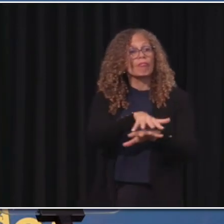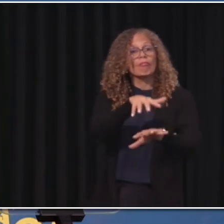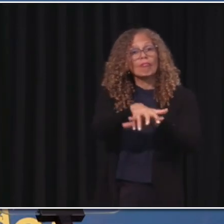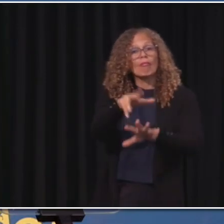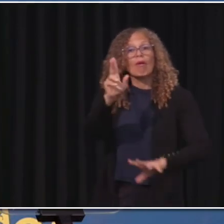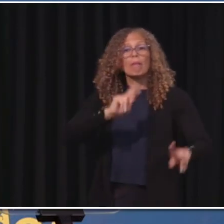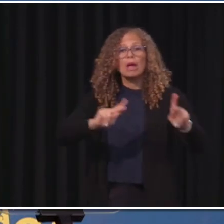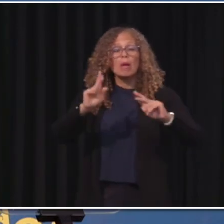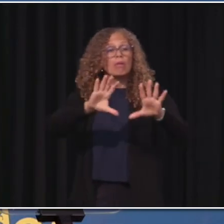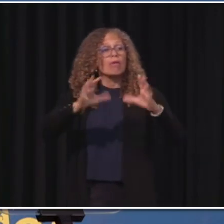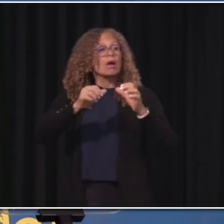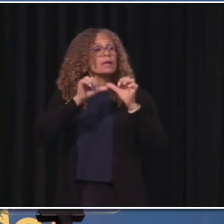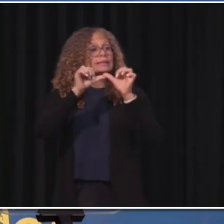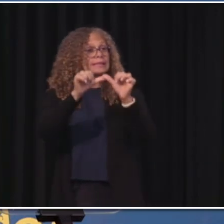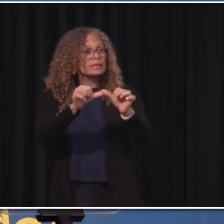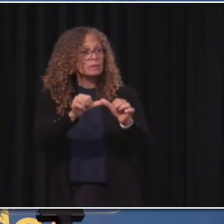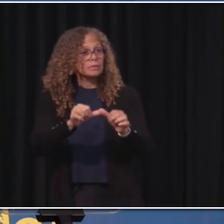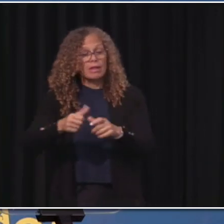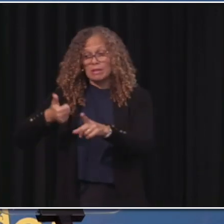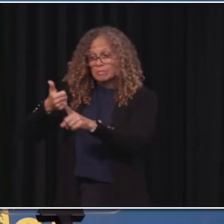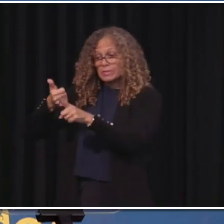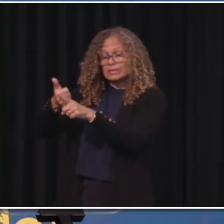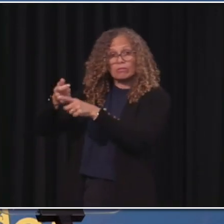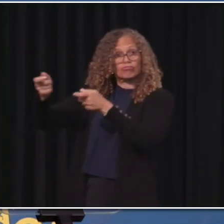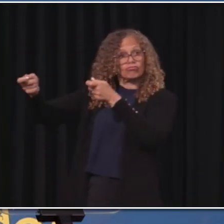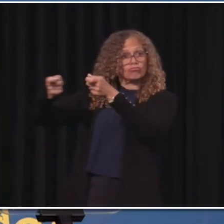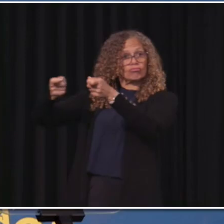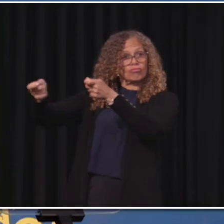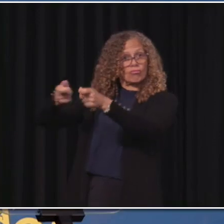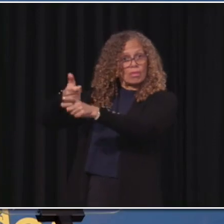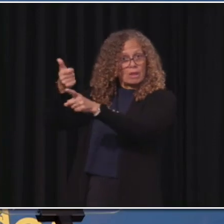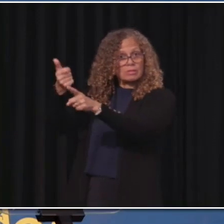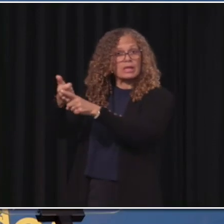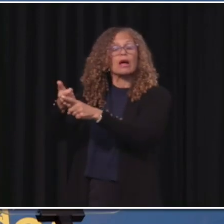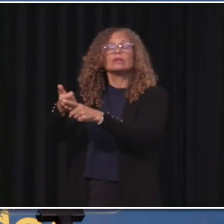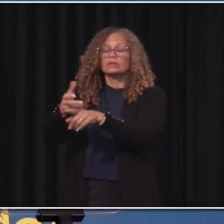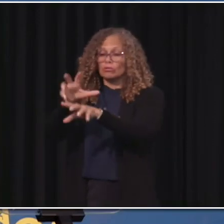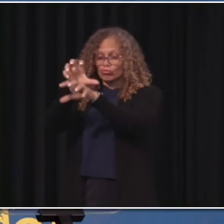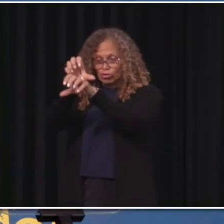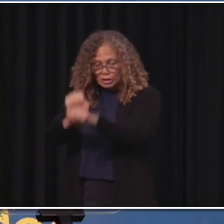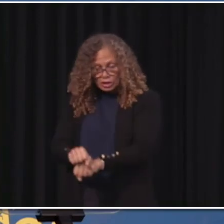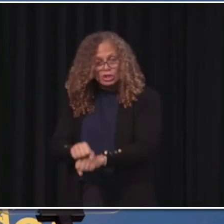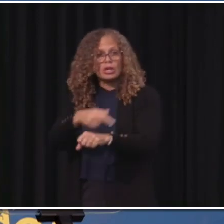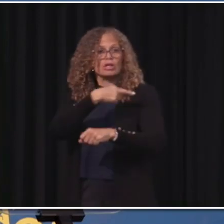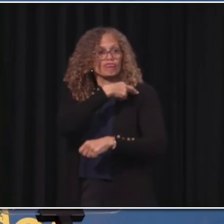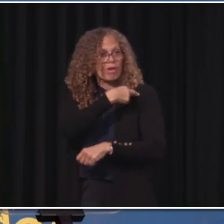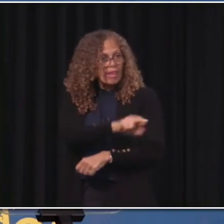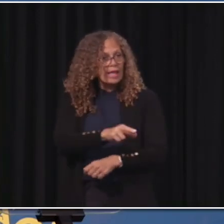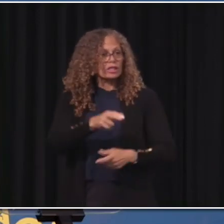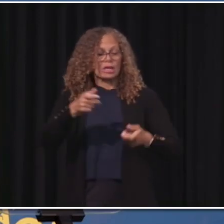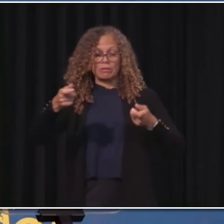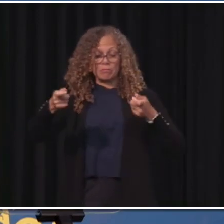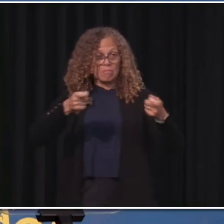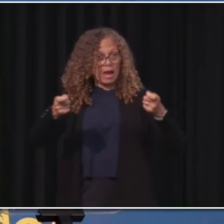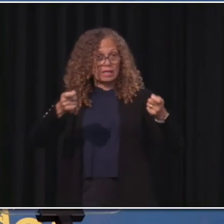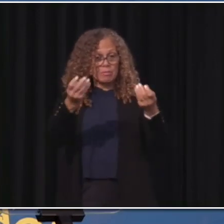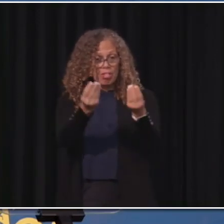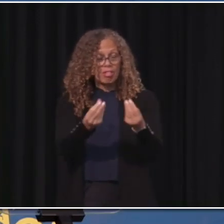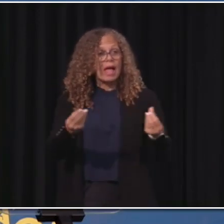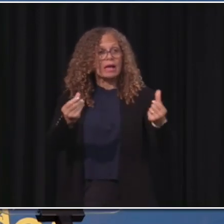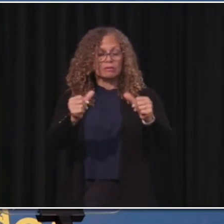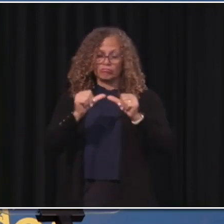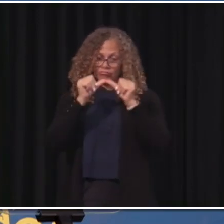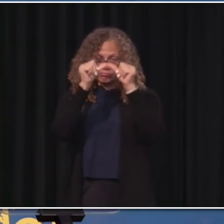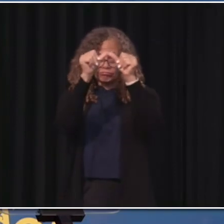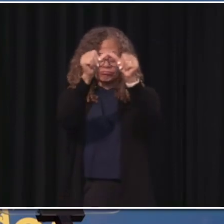been and continue to be self-governing people, and we continue our traditions, religion, and land management practices to this